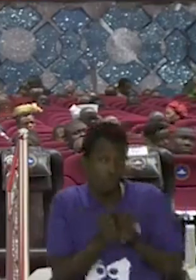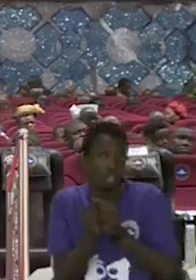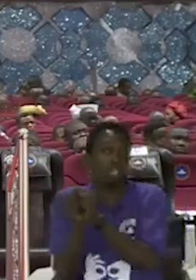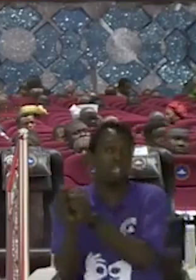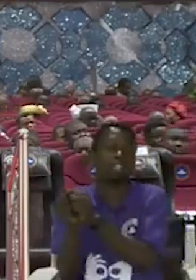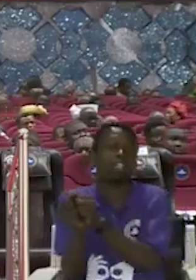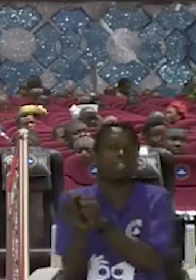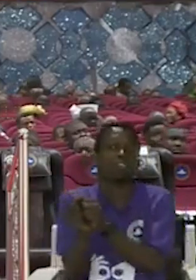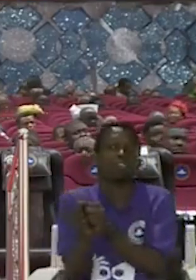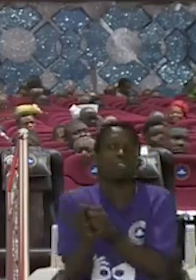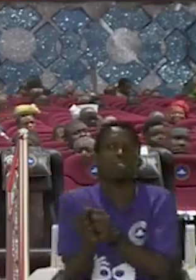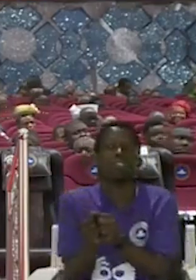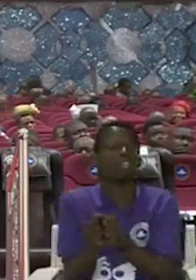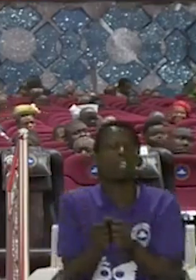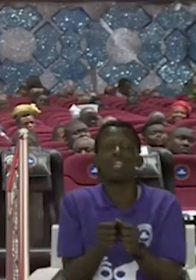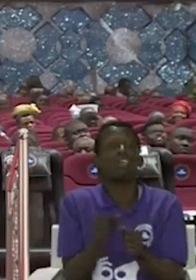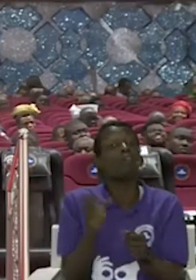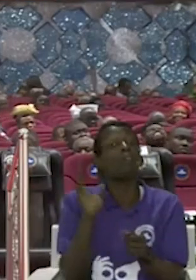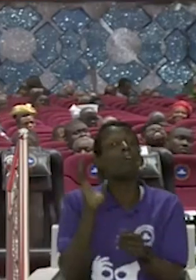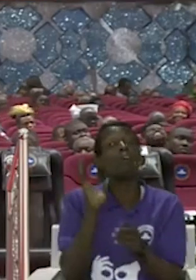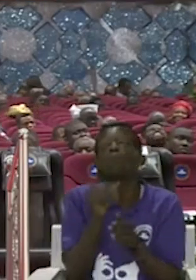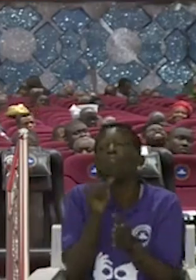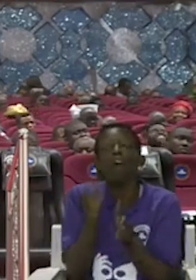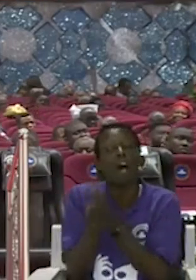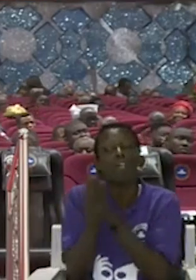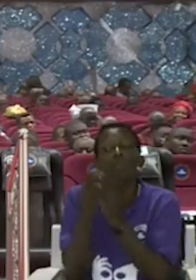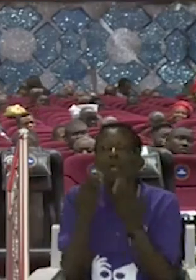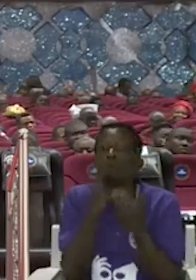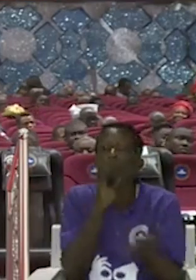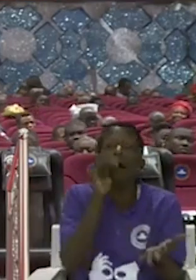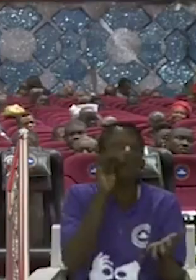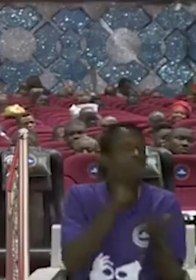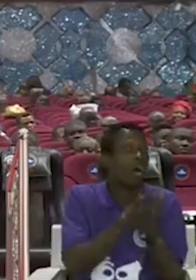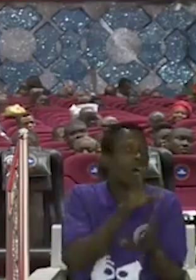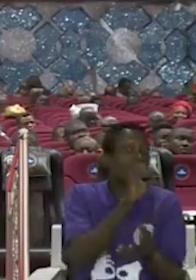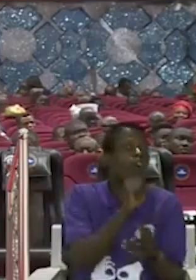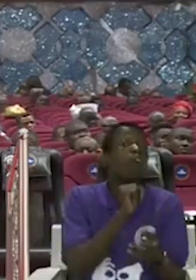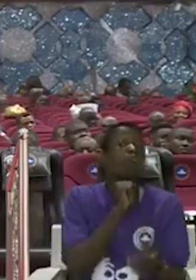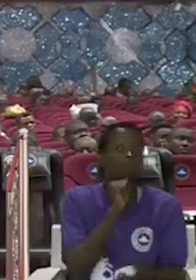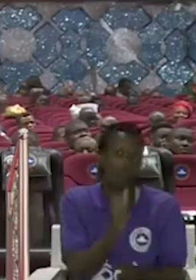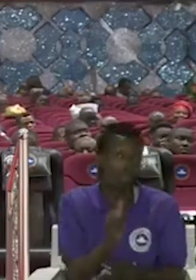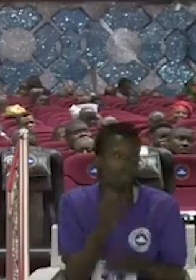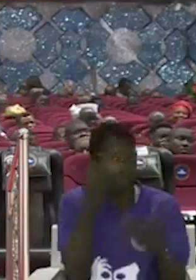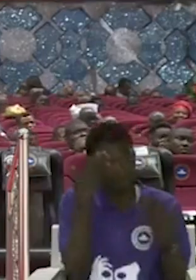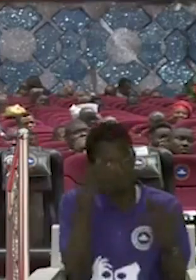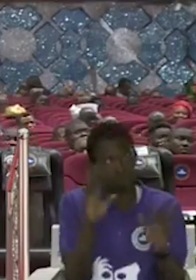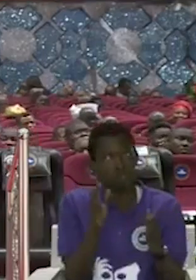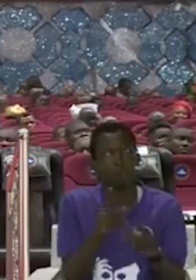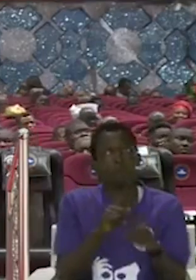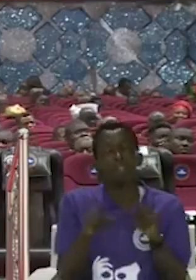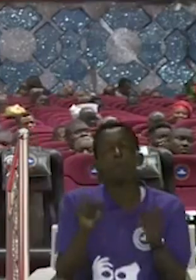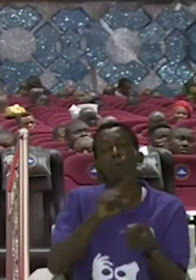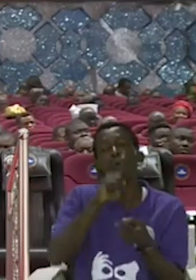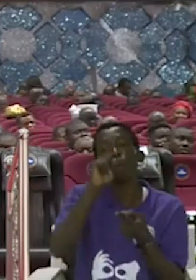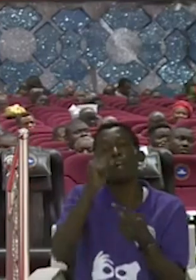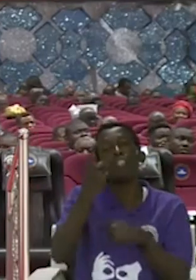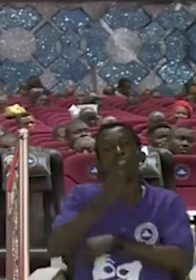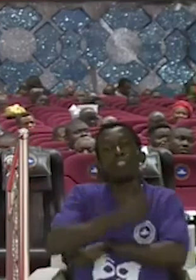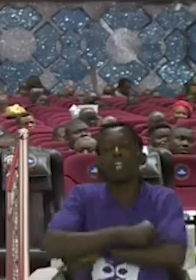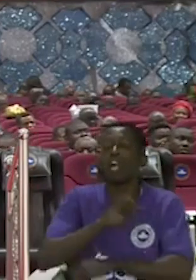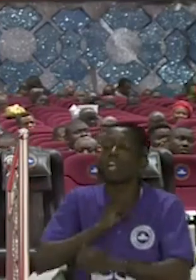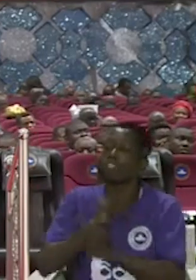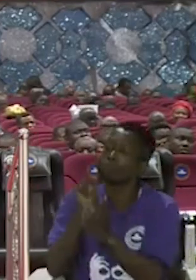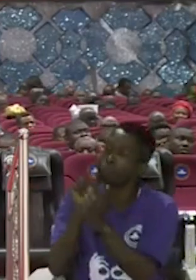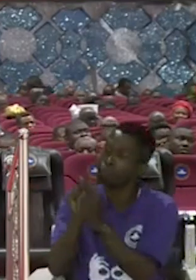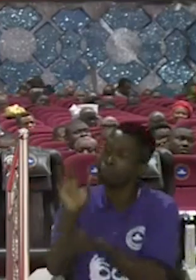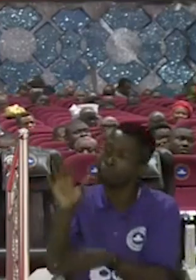I didn't ask whether they were married or not. But one day I cornered him. I said, brother,